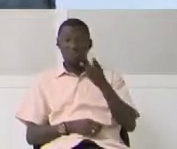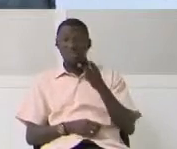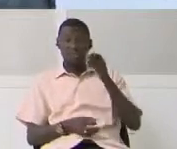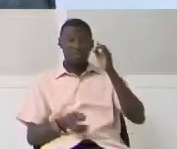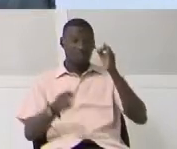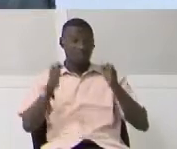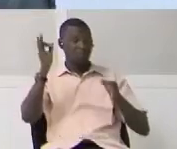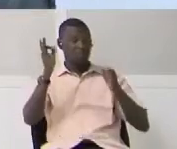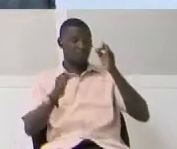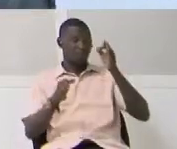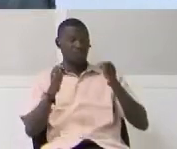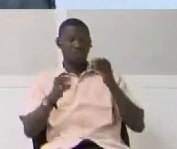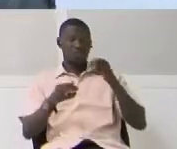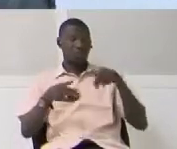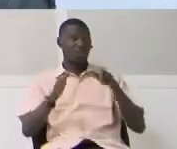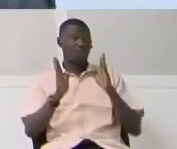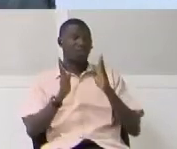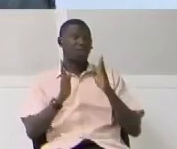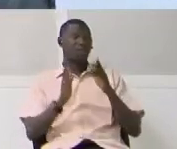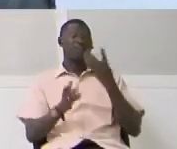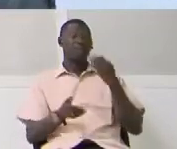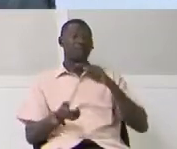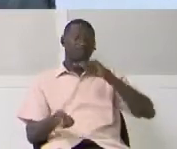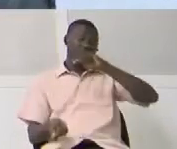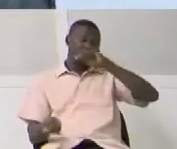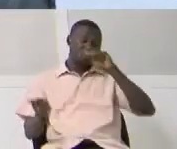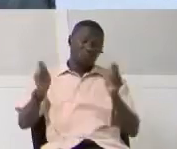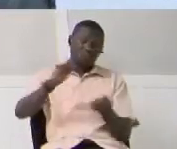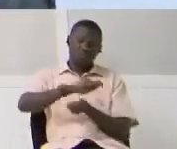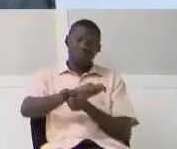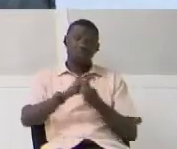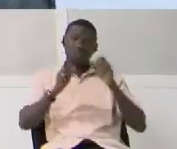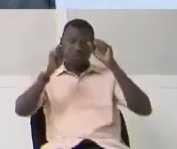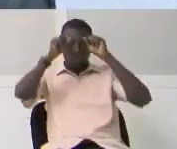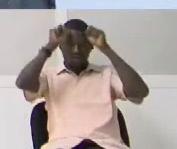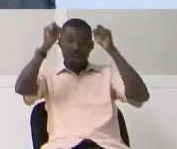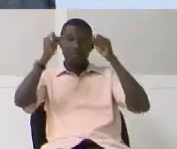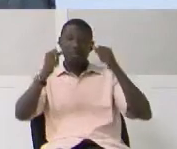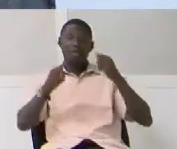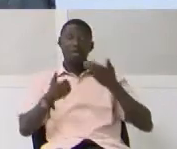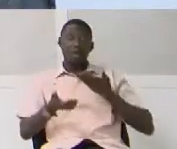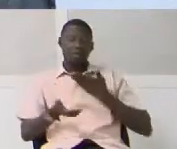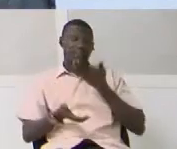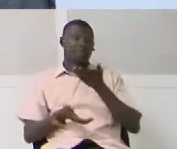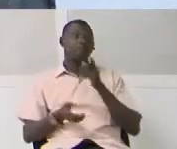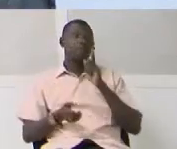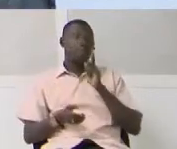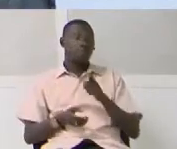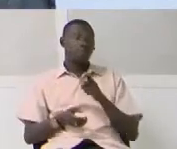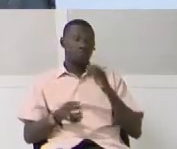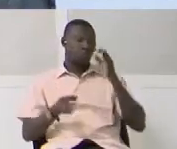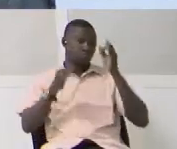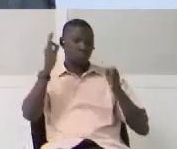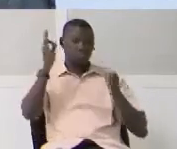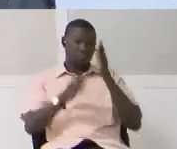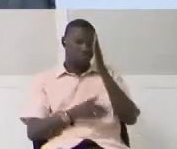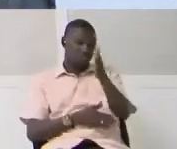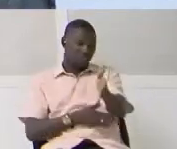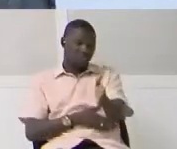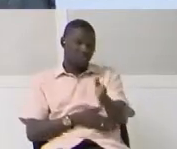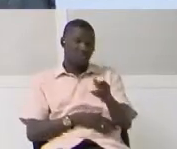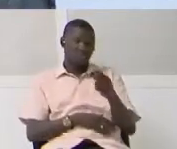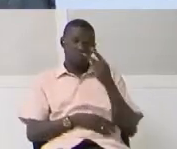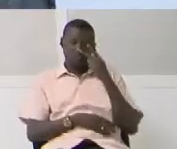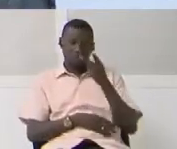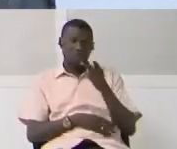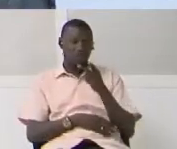change of government be happen even after the change of government si bare bare ni nga xew si deug bi fi te hegna ni